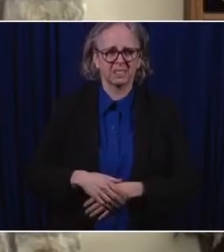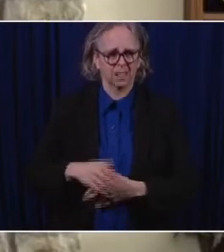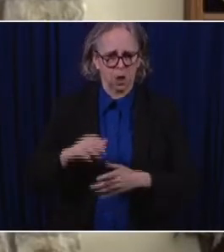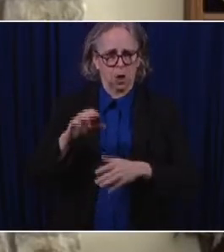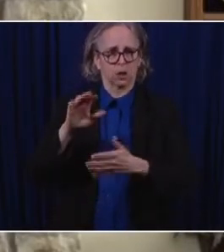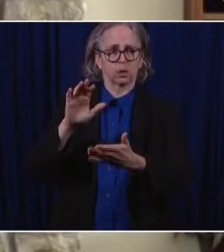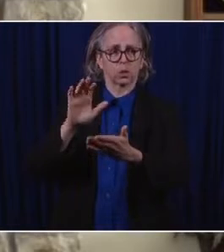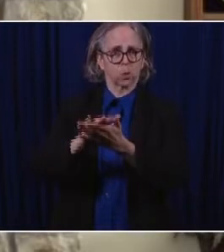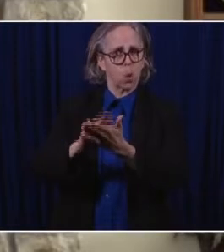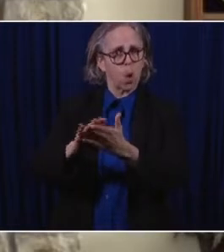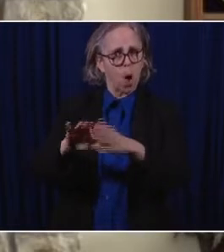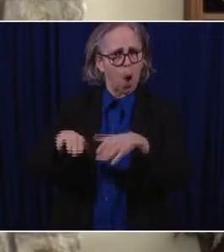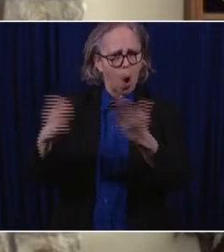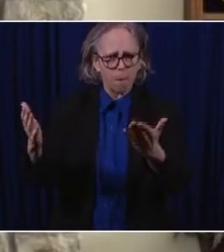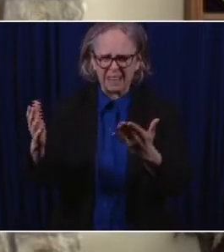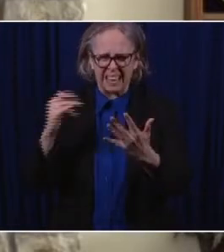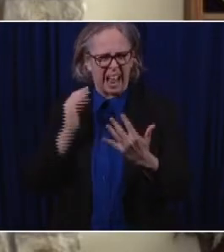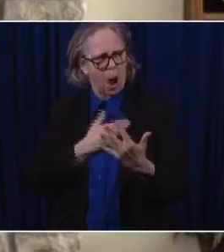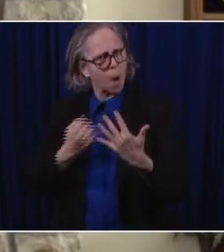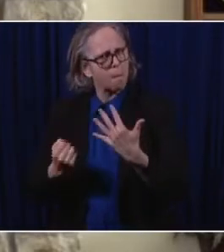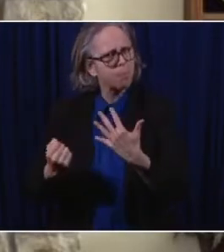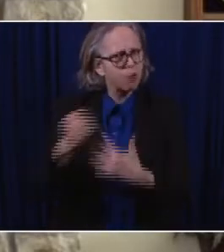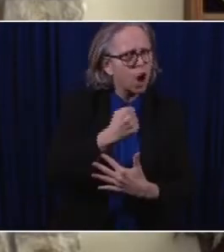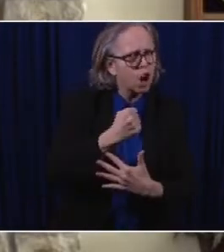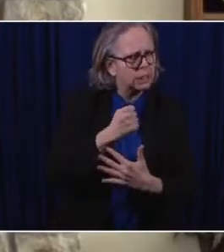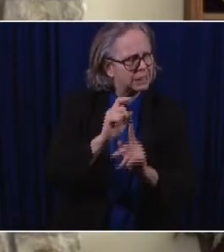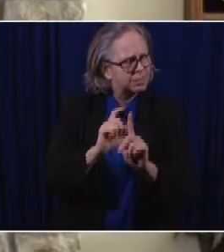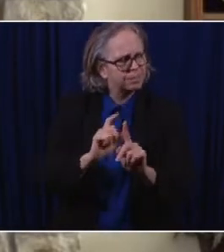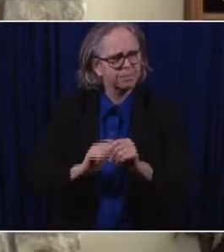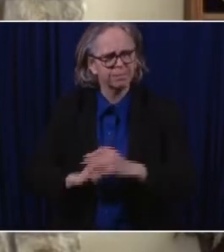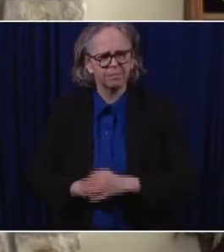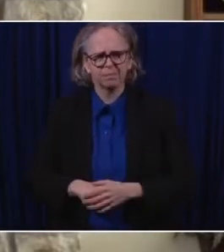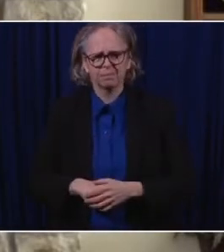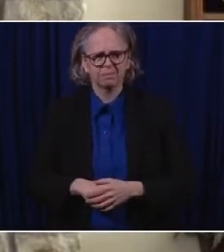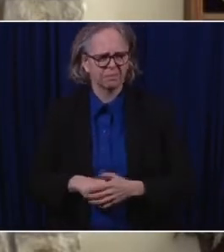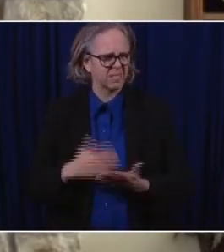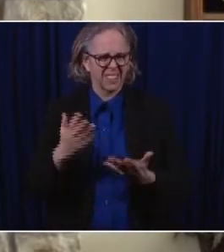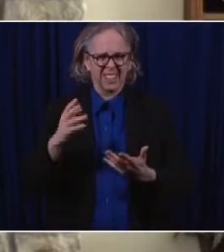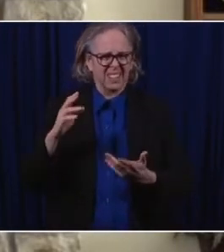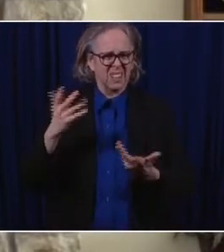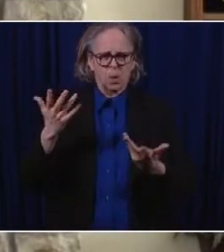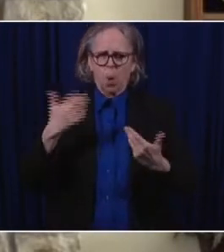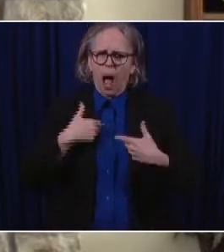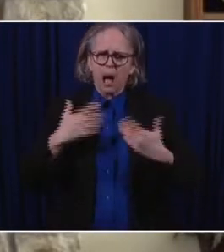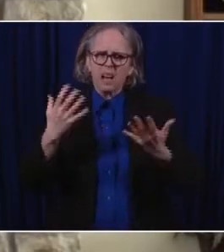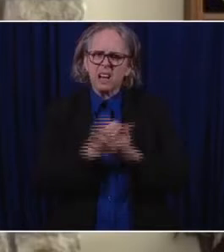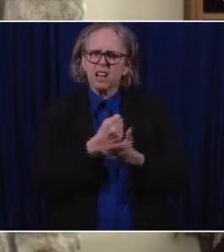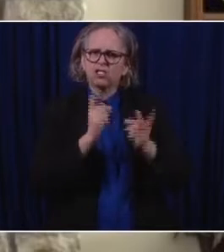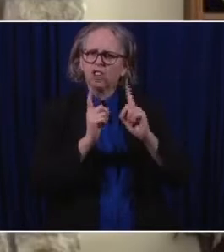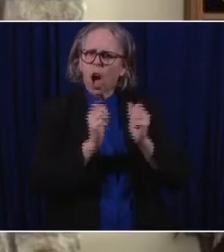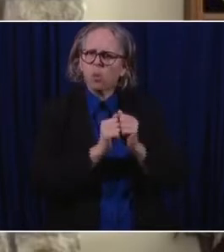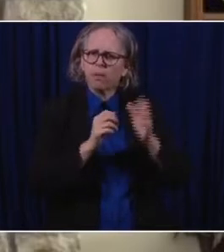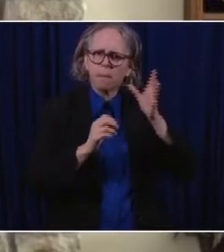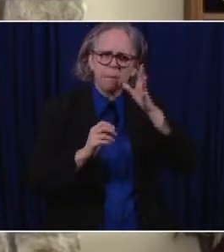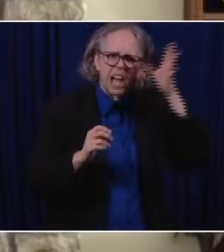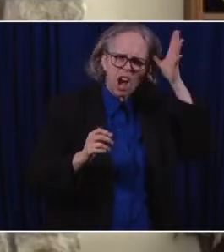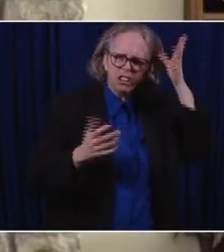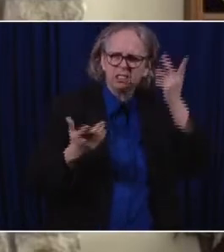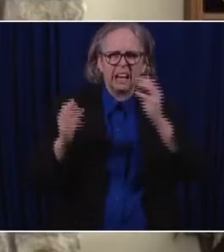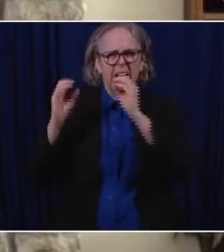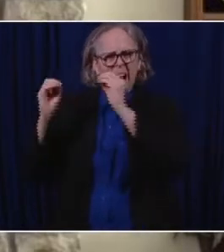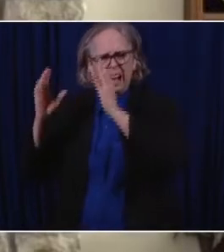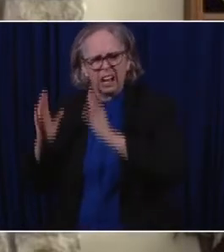for a number of months with parents, with educators. Just I think